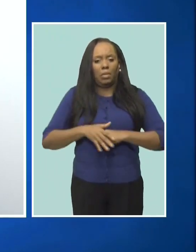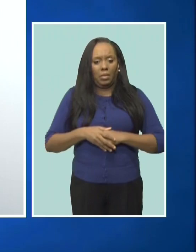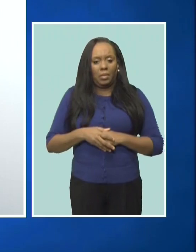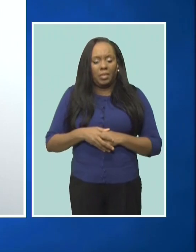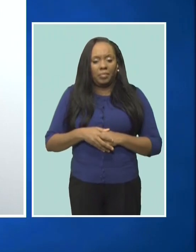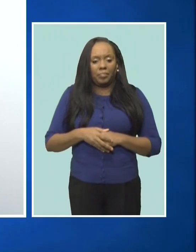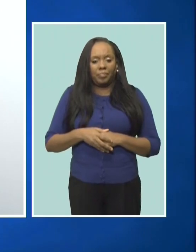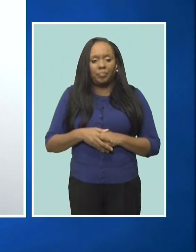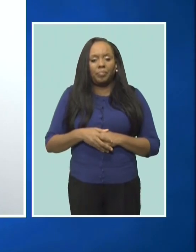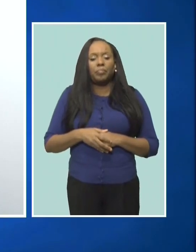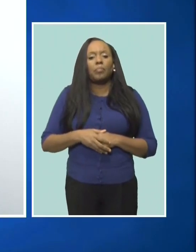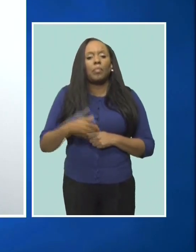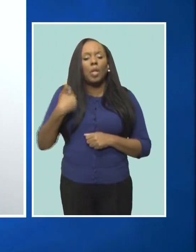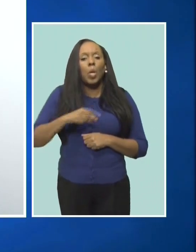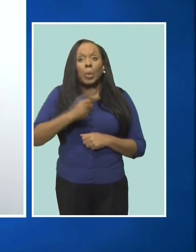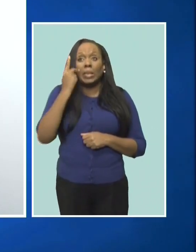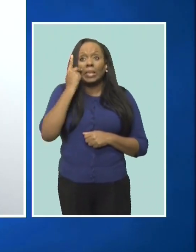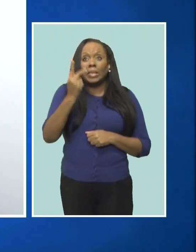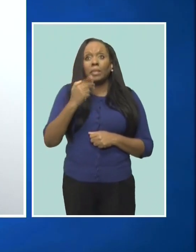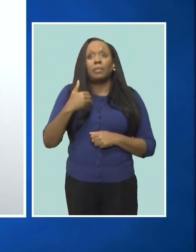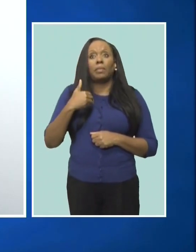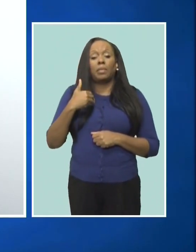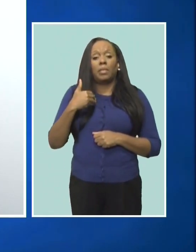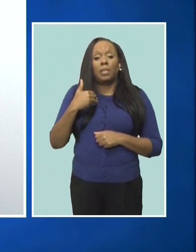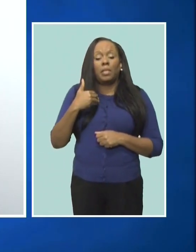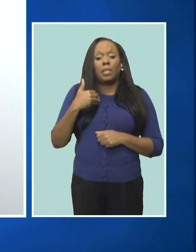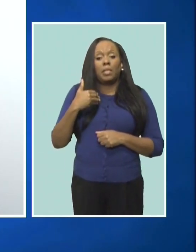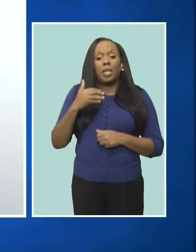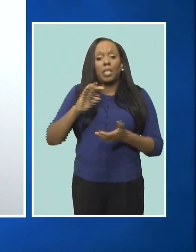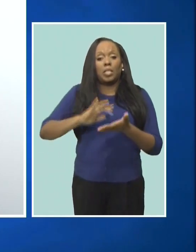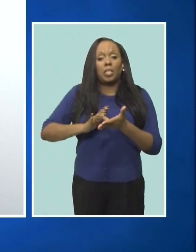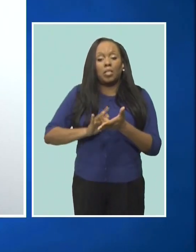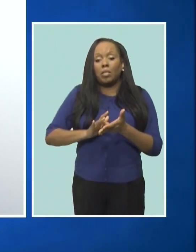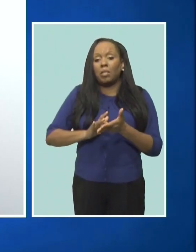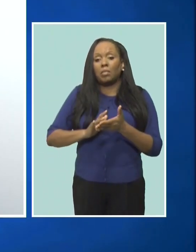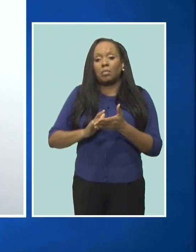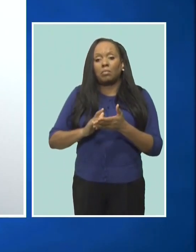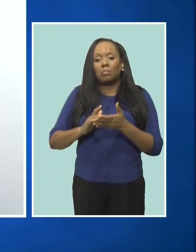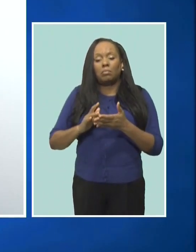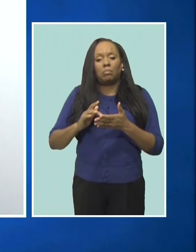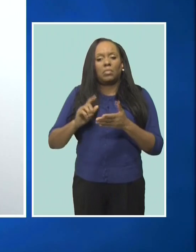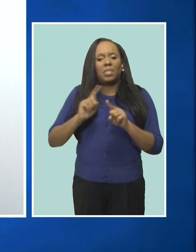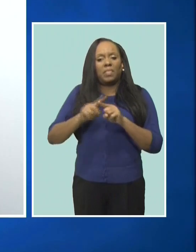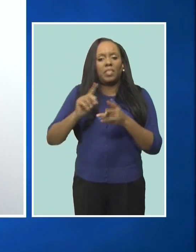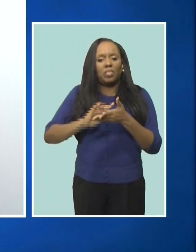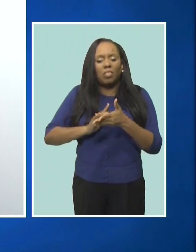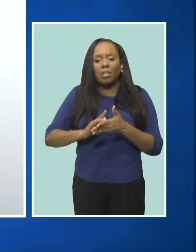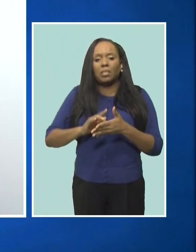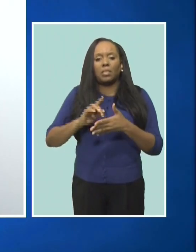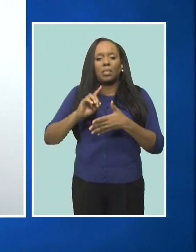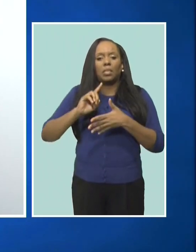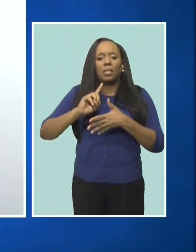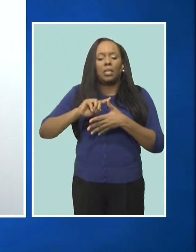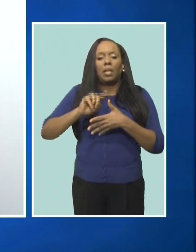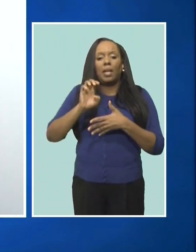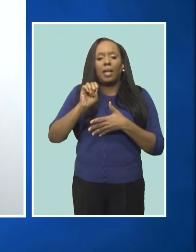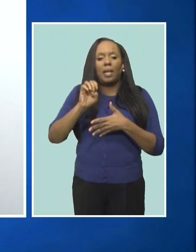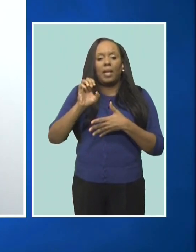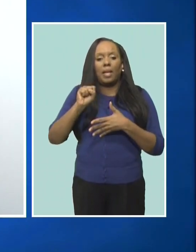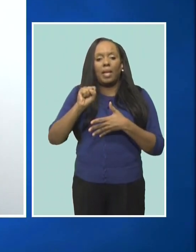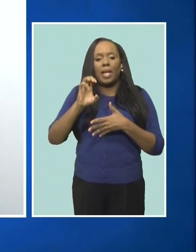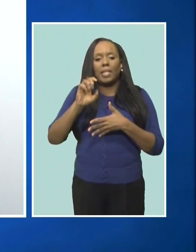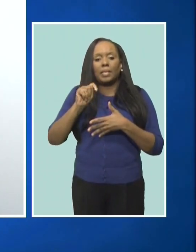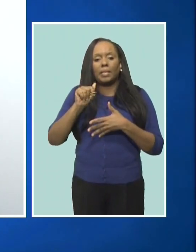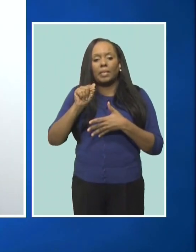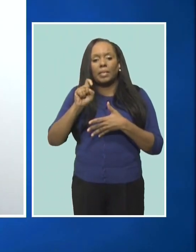and we have recognized that we have methamphetamine on island, ecstasy on island, and we had a seizure of what we call synthetic cannabinoids.